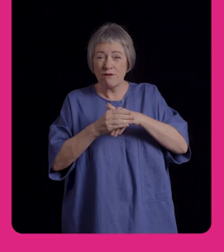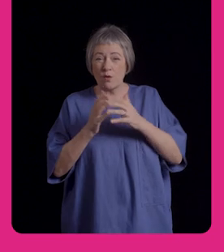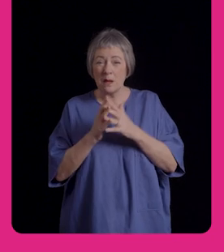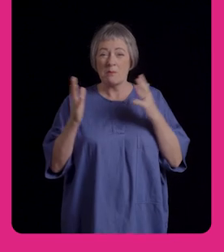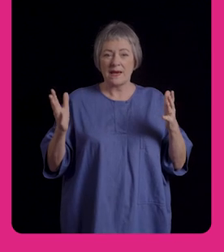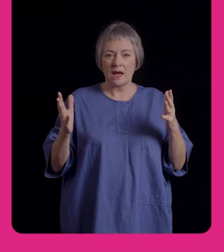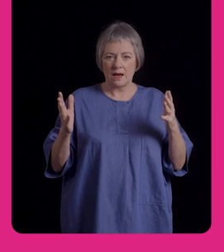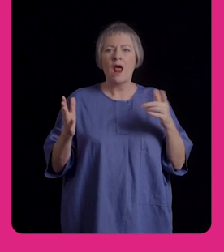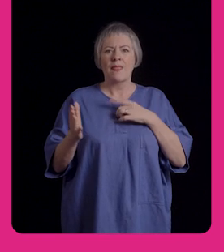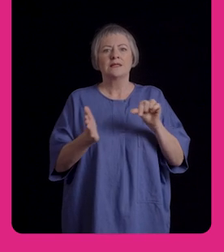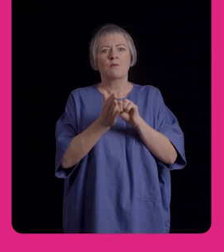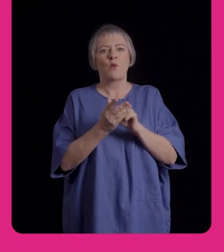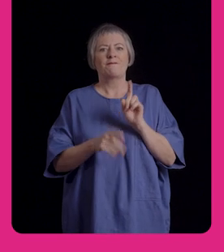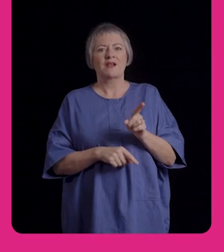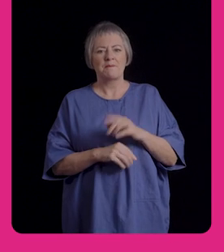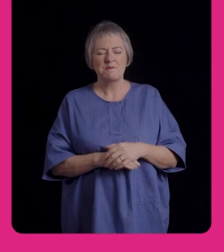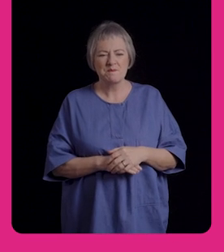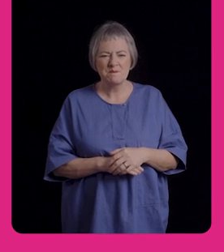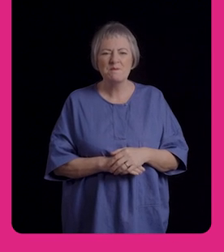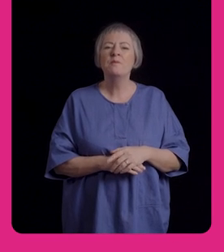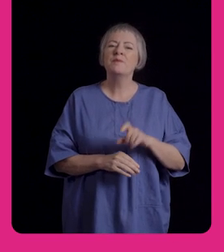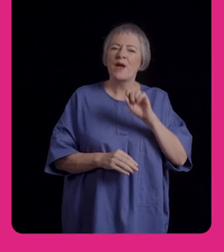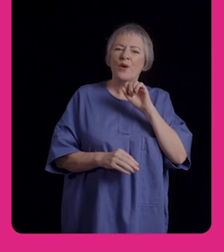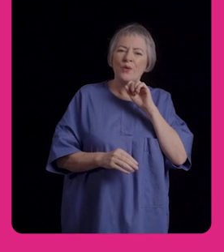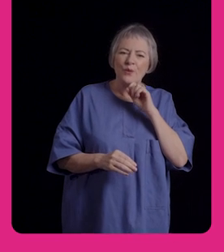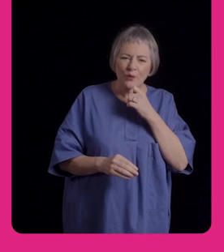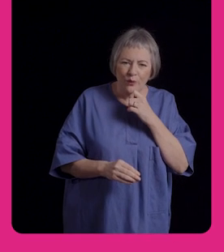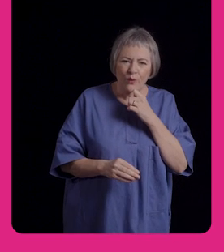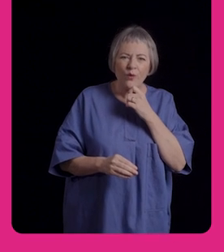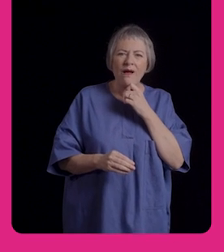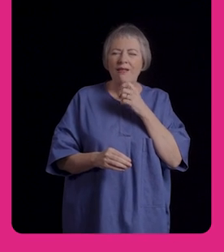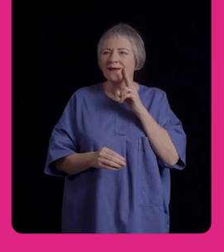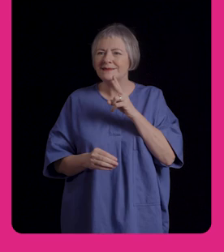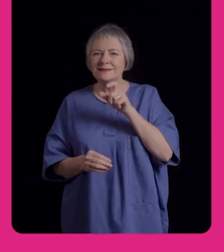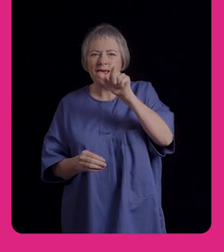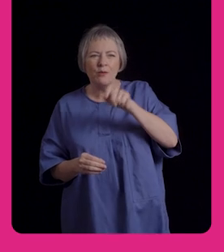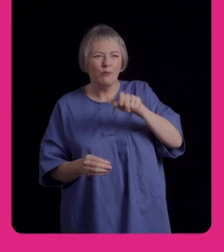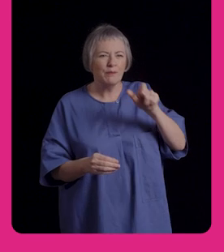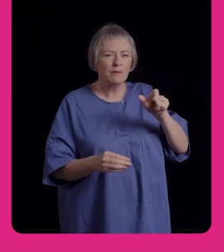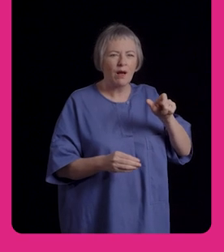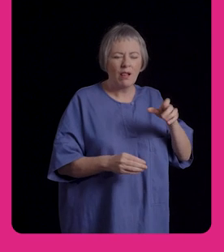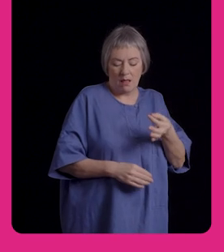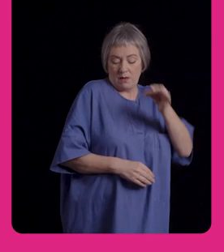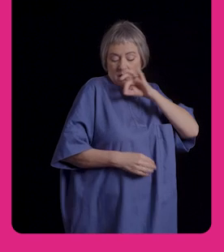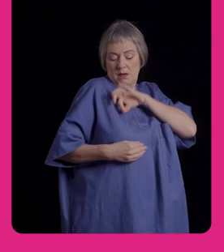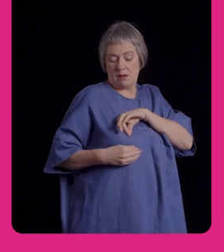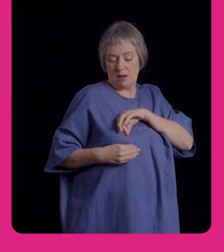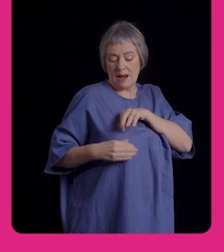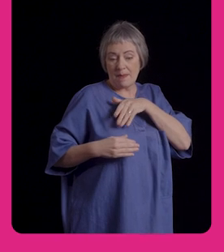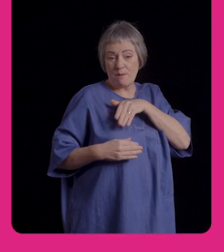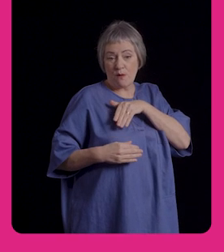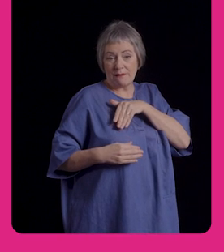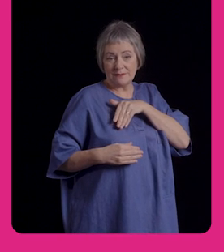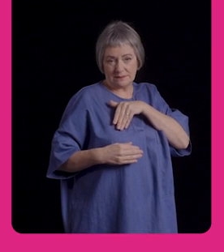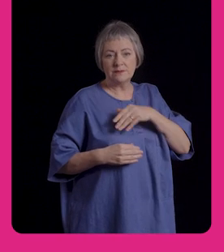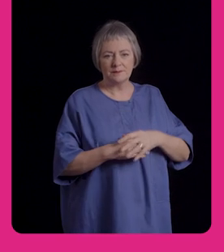tall is a problem for him. And that's kind of how I see people carrying around in people's pockets. He's kind of